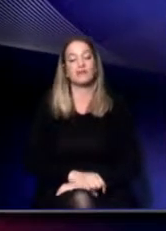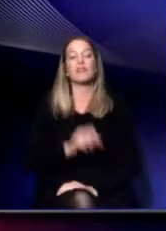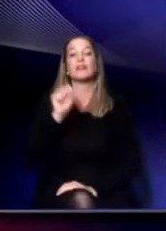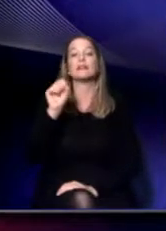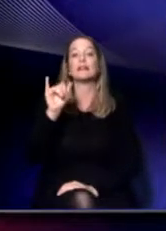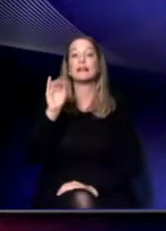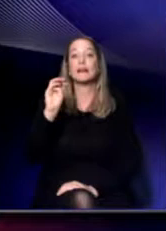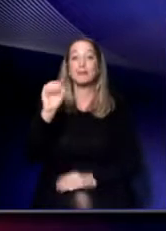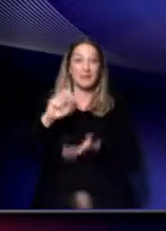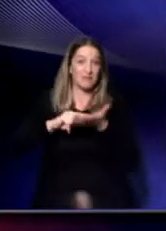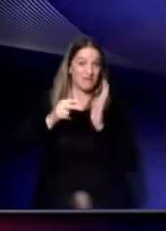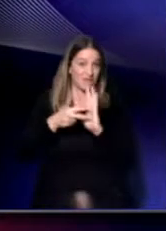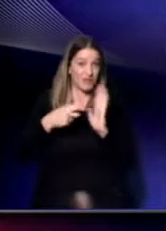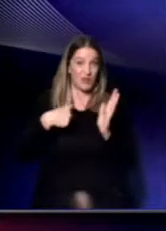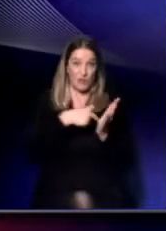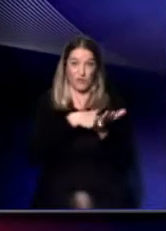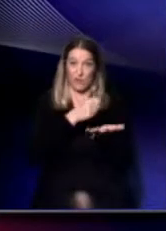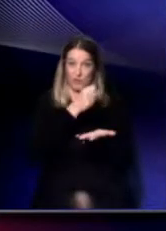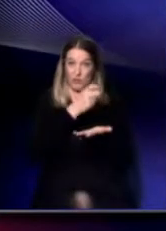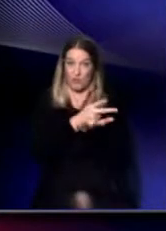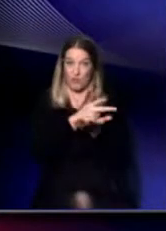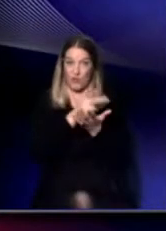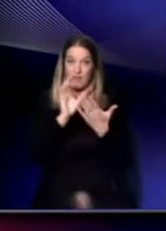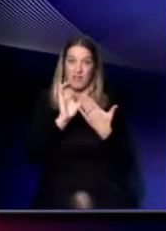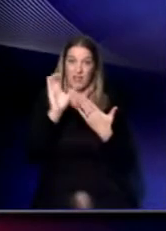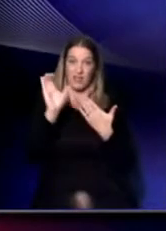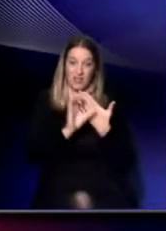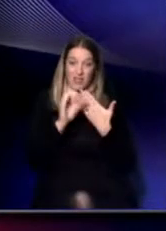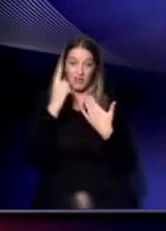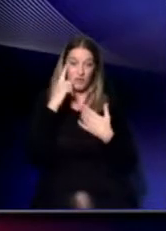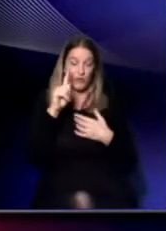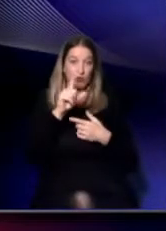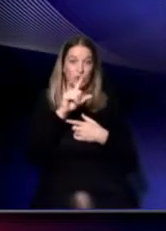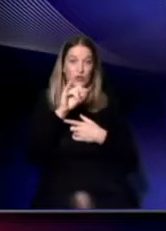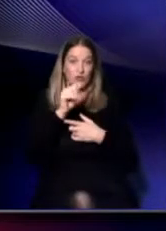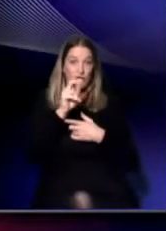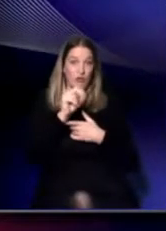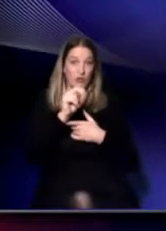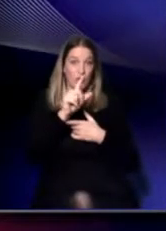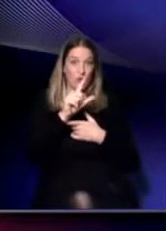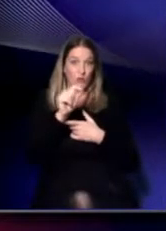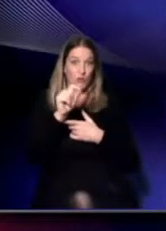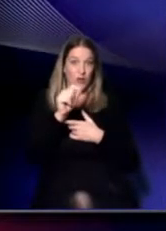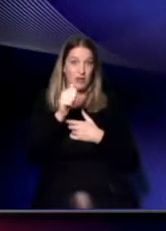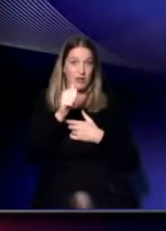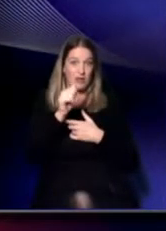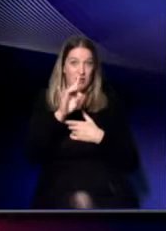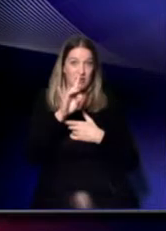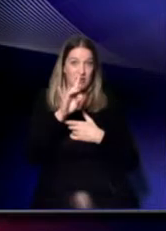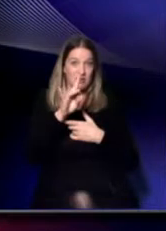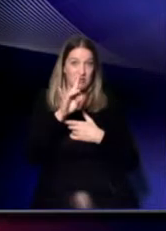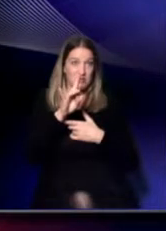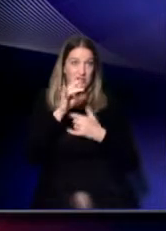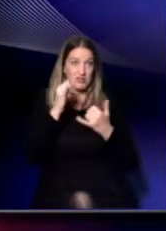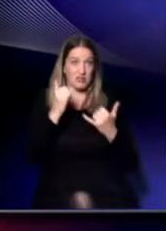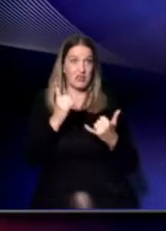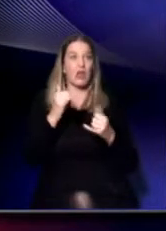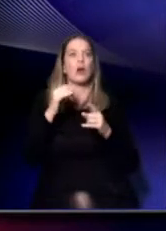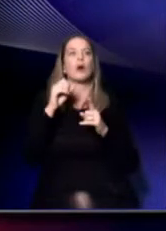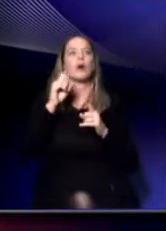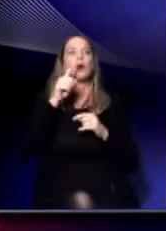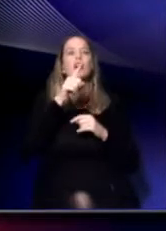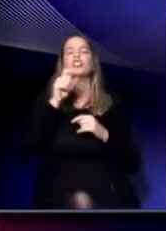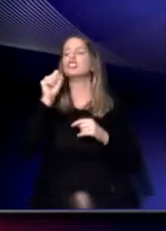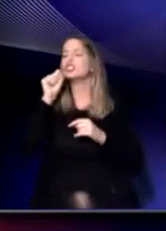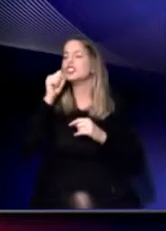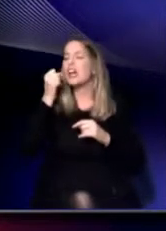to approve the calendar but for the January 18th? This is Shelley. Can you give us a moment, Mark,